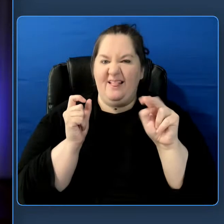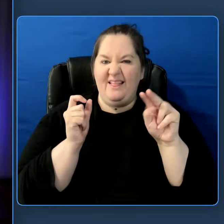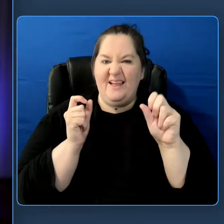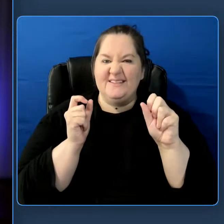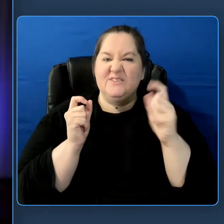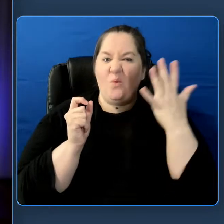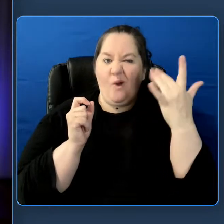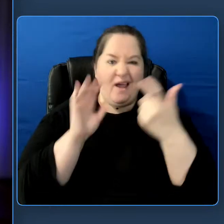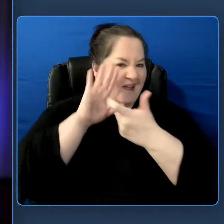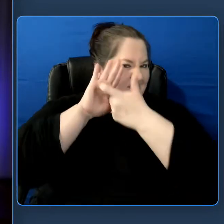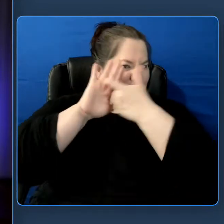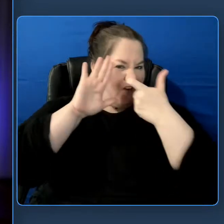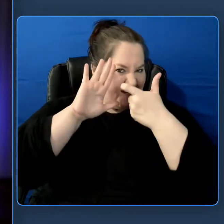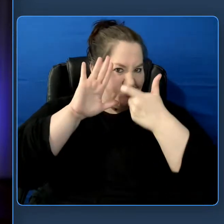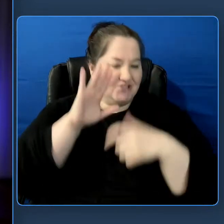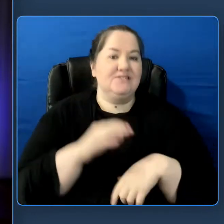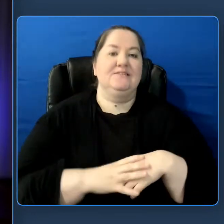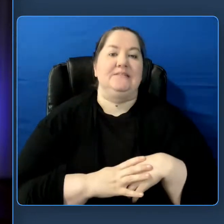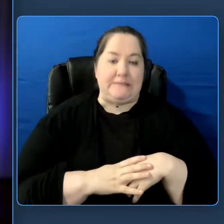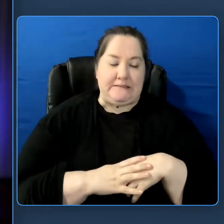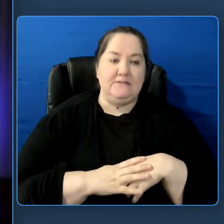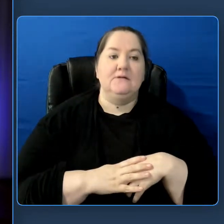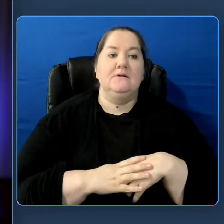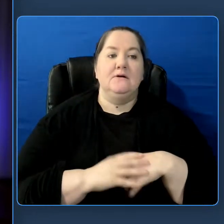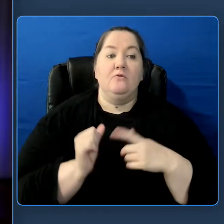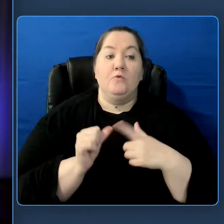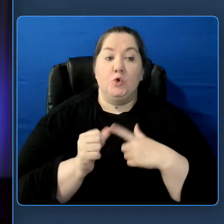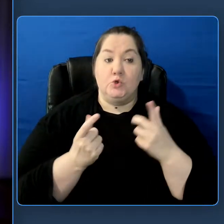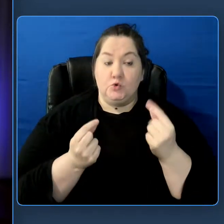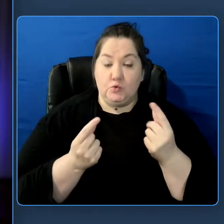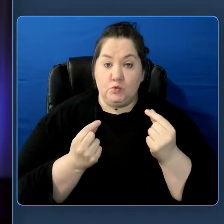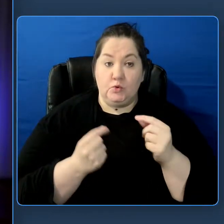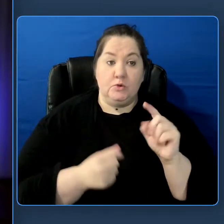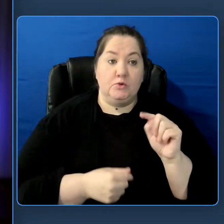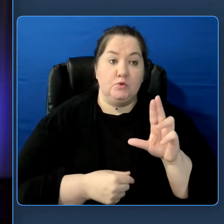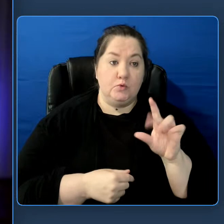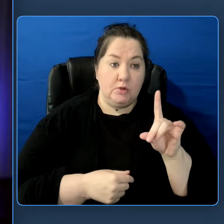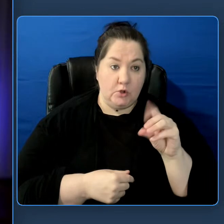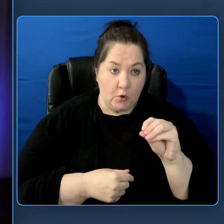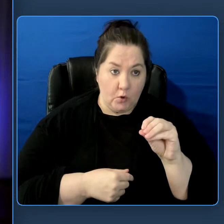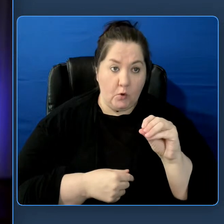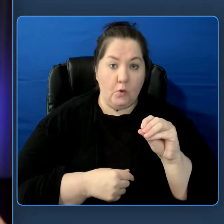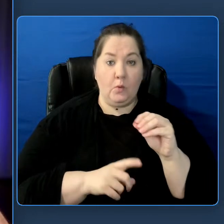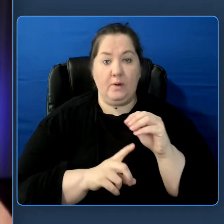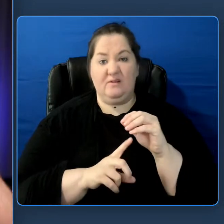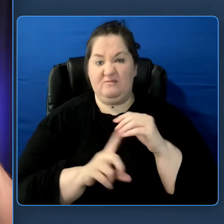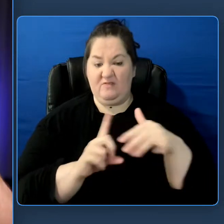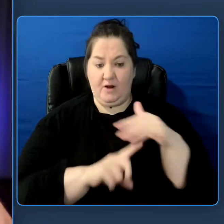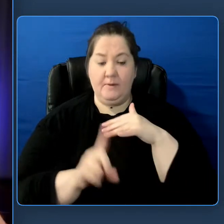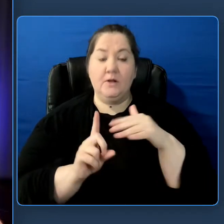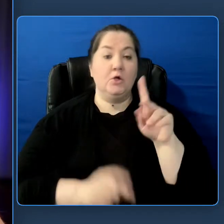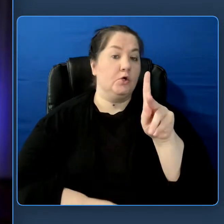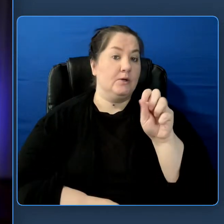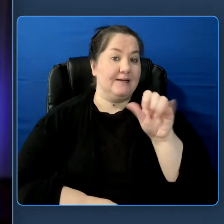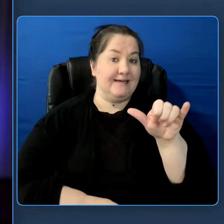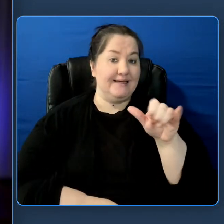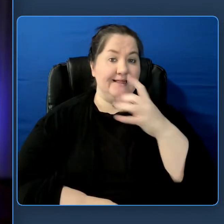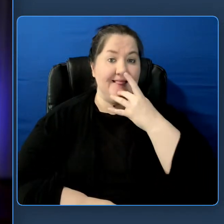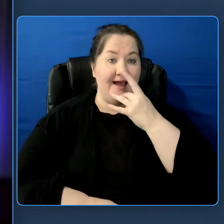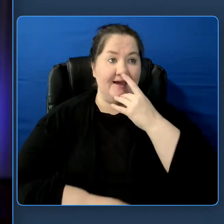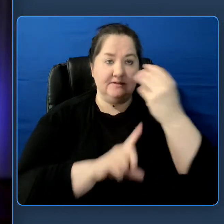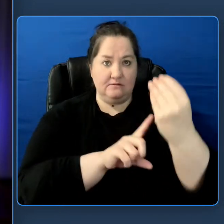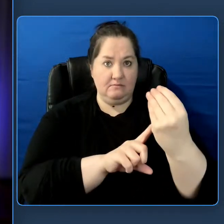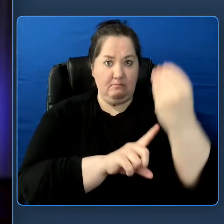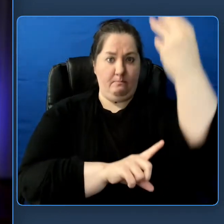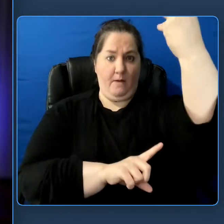I'd scratched them. And the first thing you can do if you're in a studio environment is make sure that your key light is above your eye line.